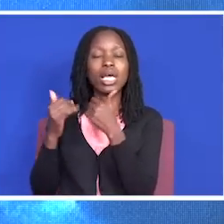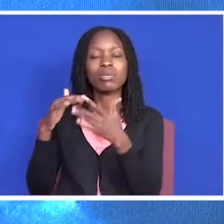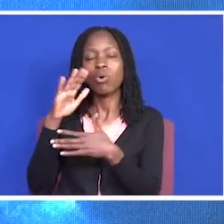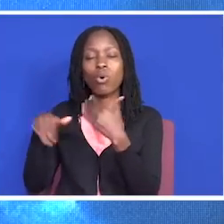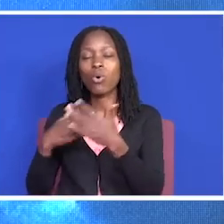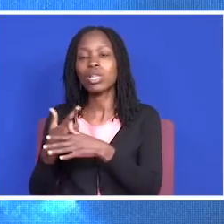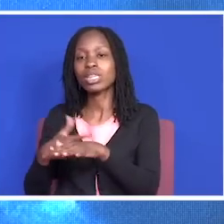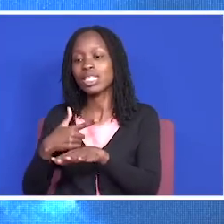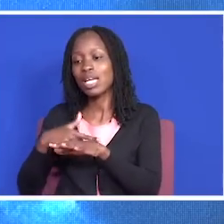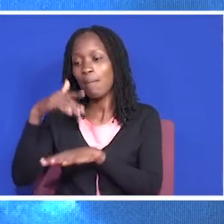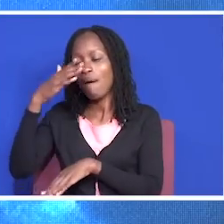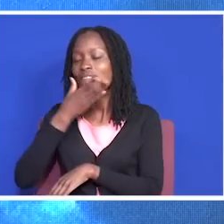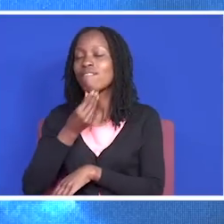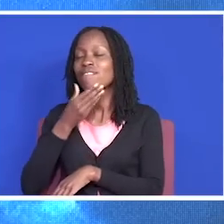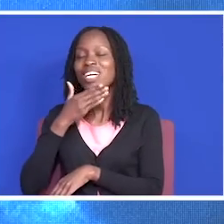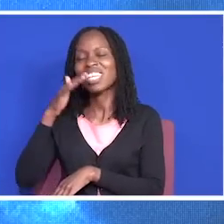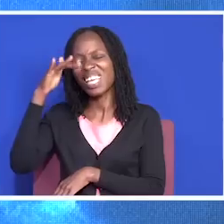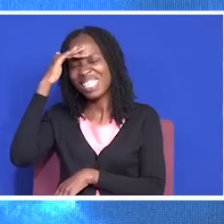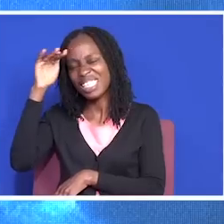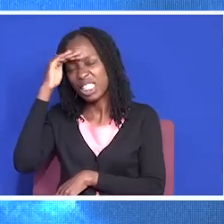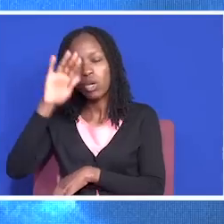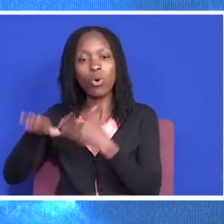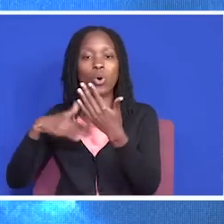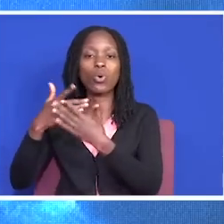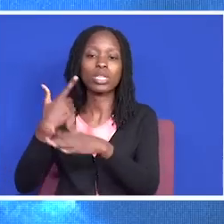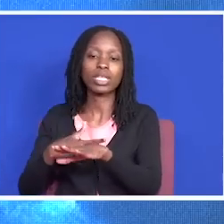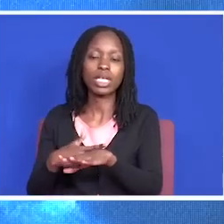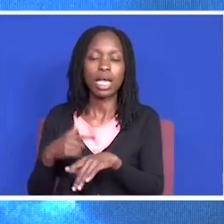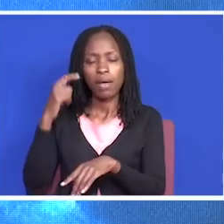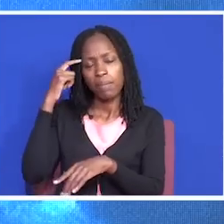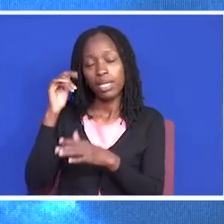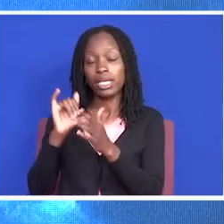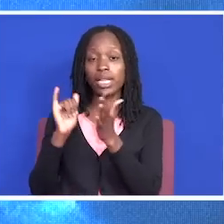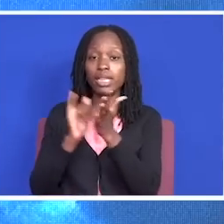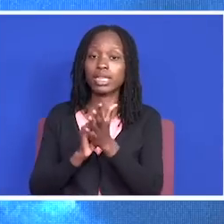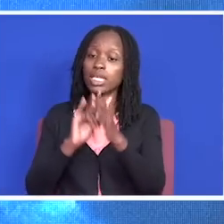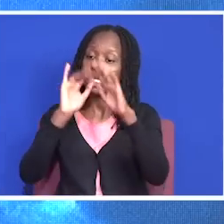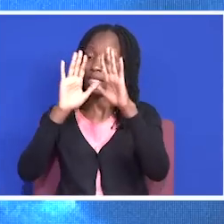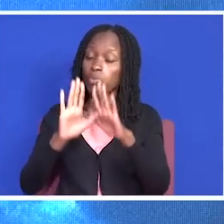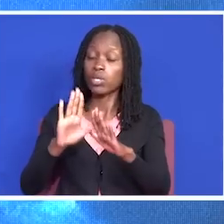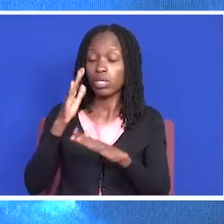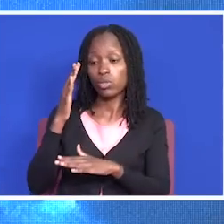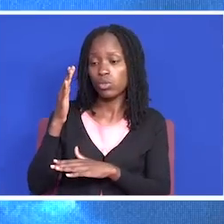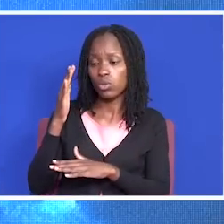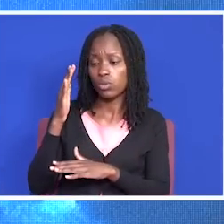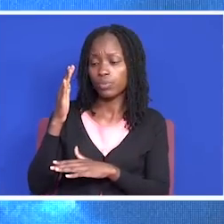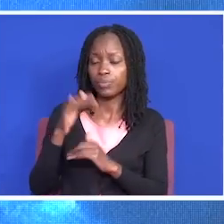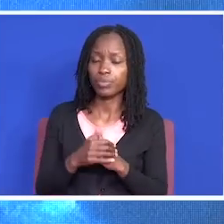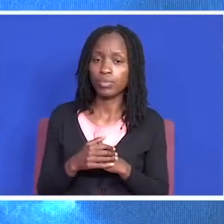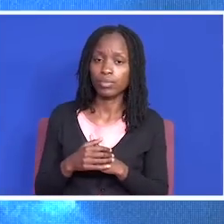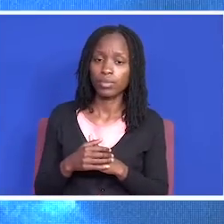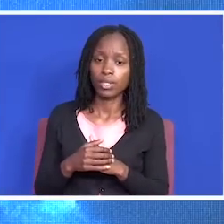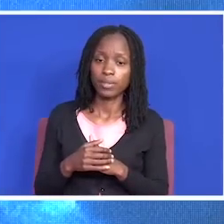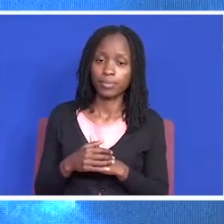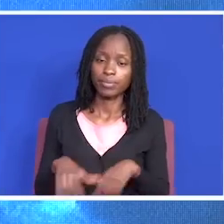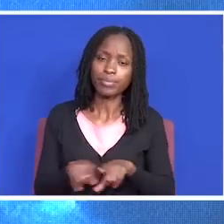nothing you can say about his leading anybody. And I think it's an important thing to understand. The debate went on, and it